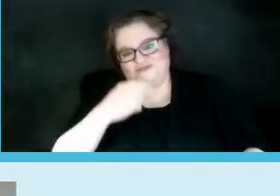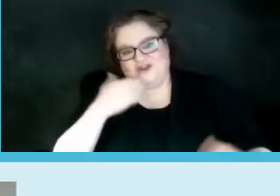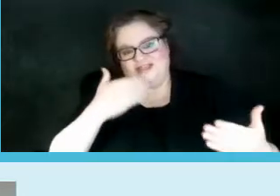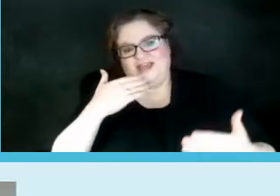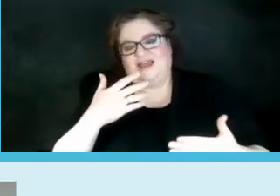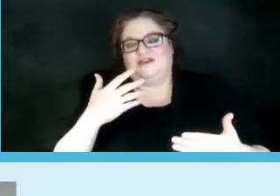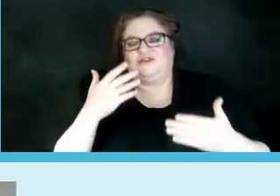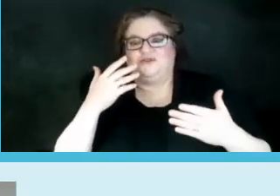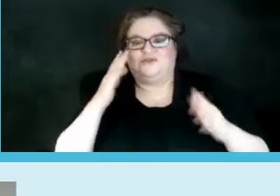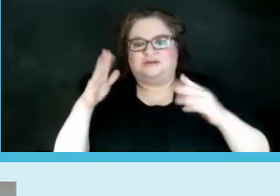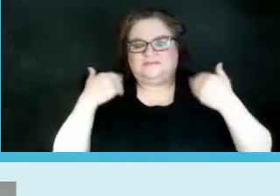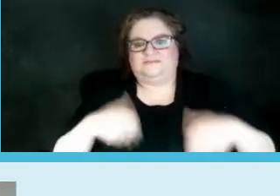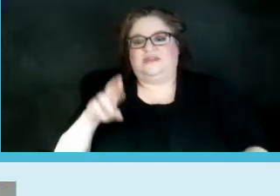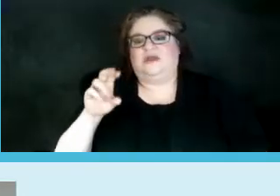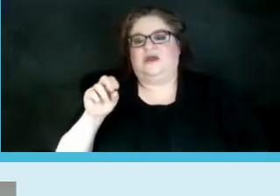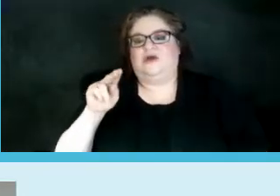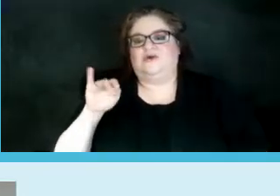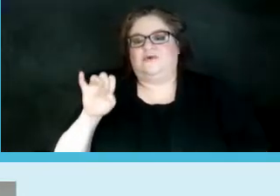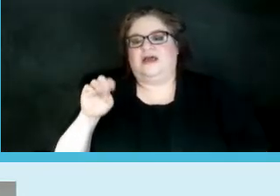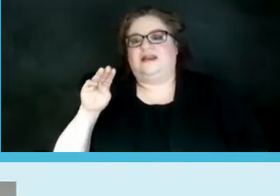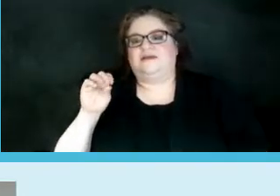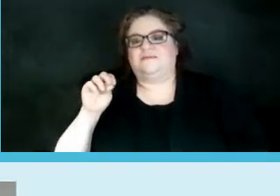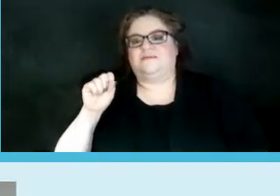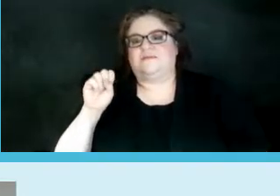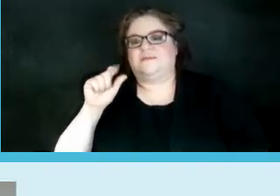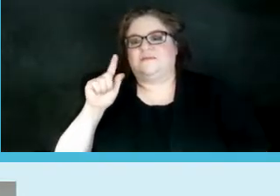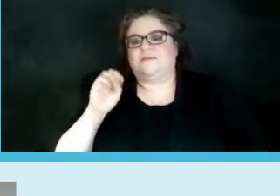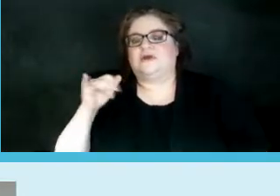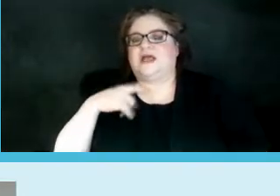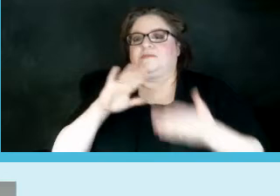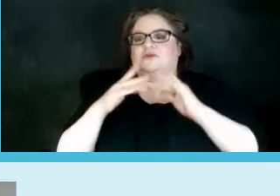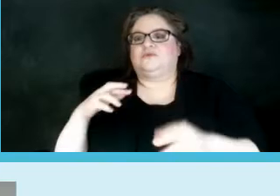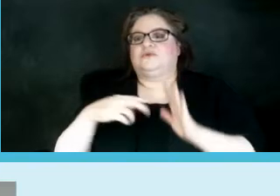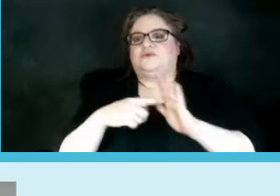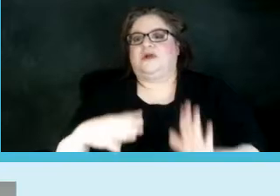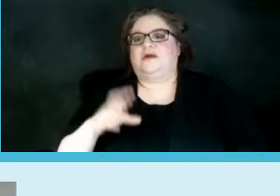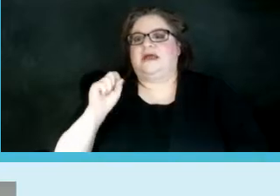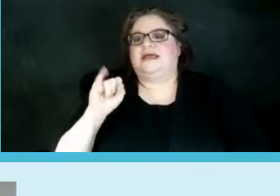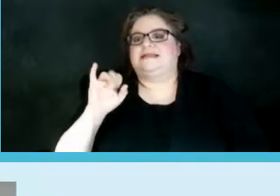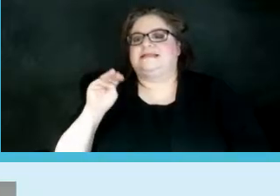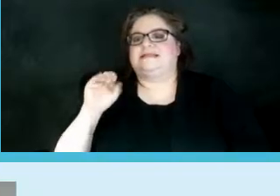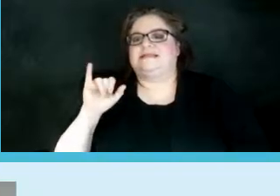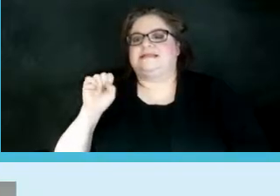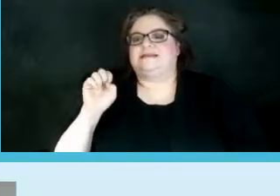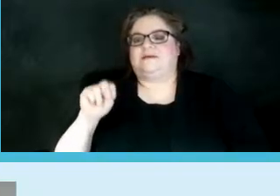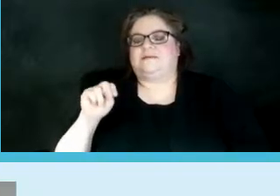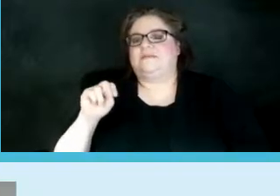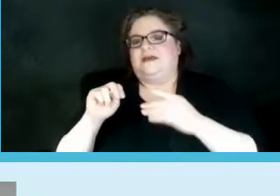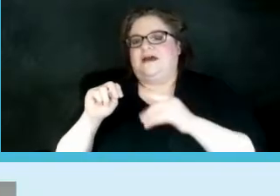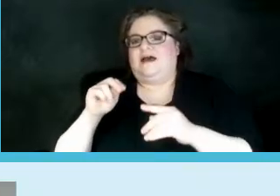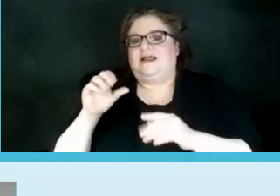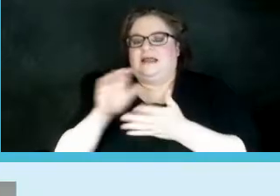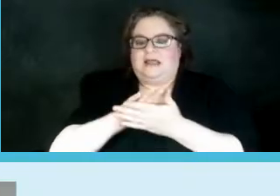everyone. I'm Ronnie Mosley. I have the pleasure of serving as a community rep at Simeon Career Academy in Wendell Green